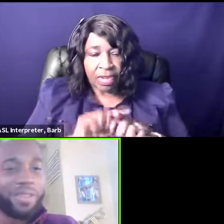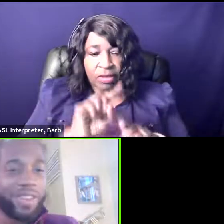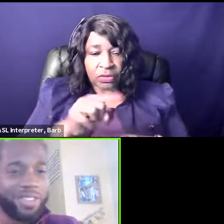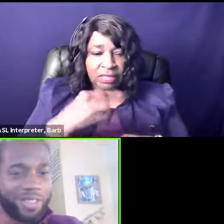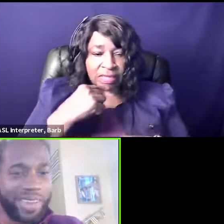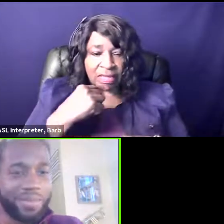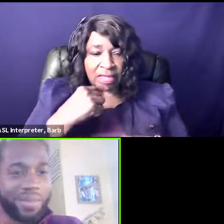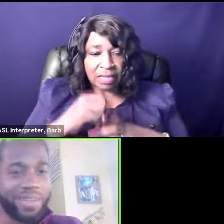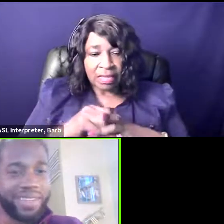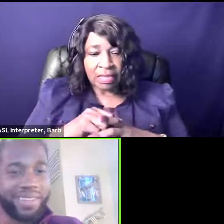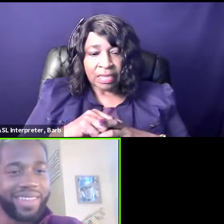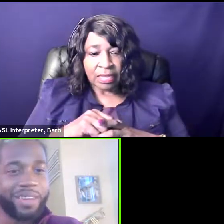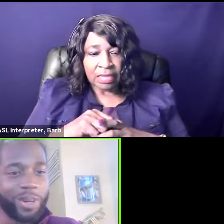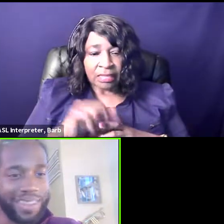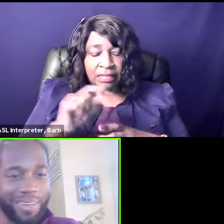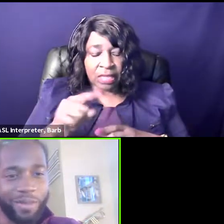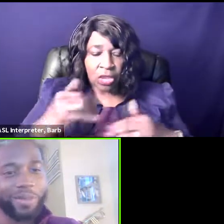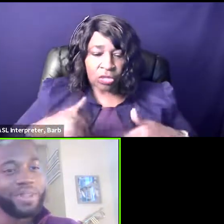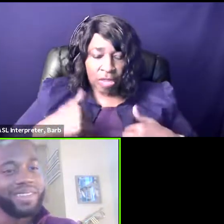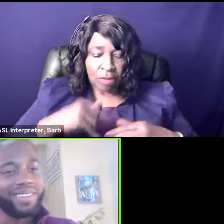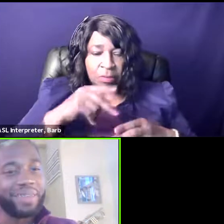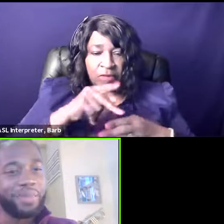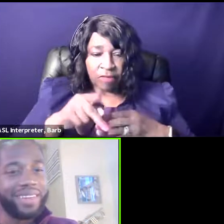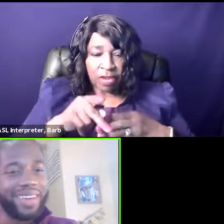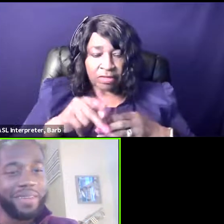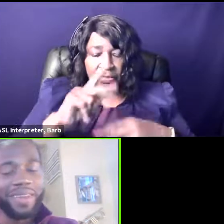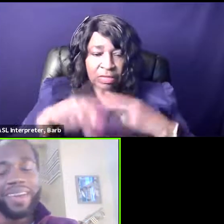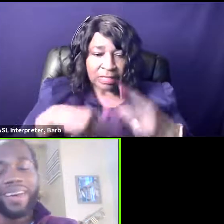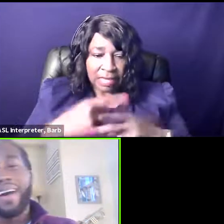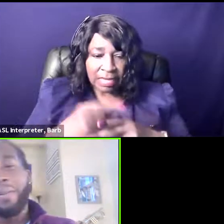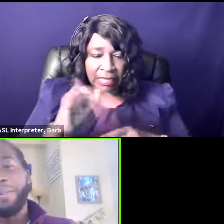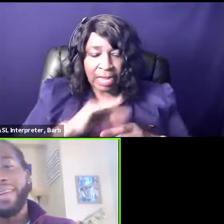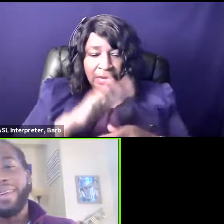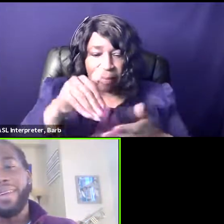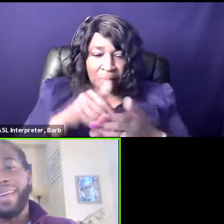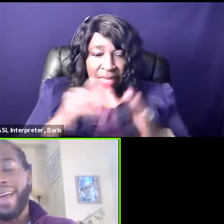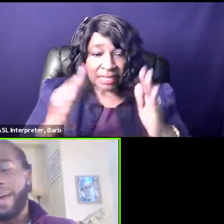the young professional types to places like Corktown or places like Midtown,